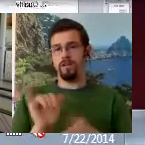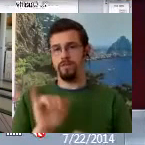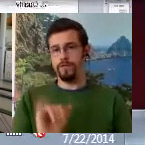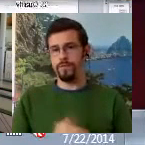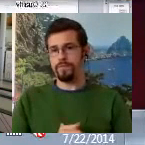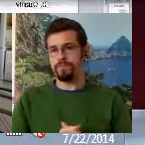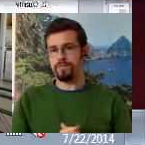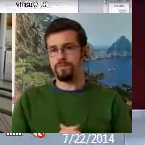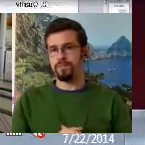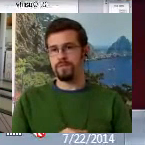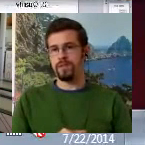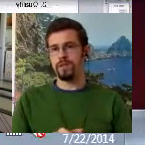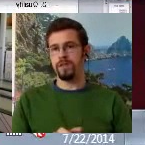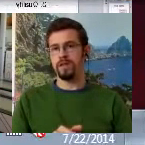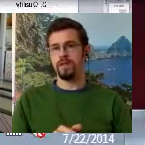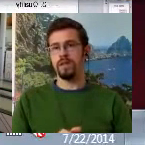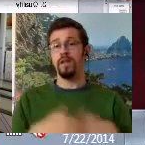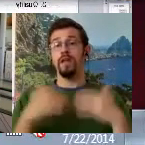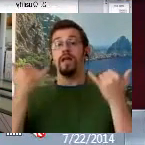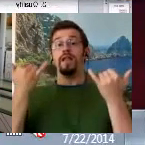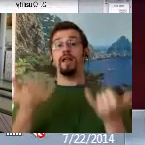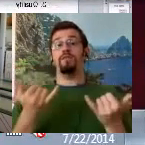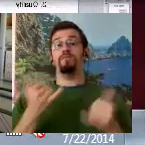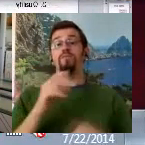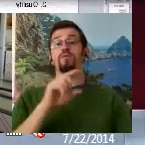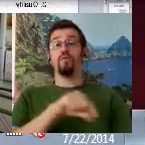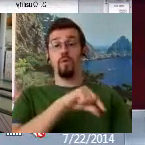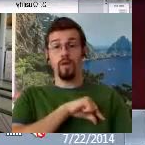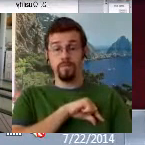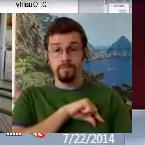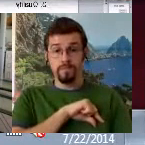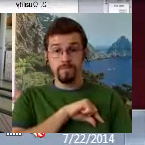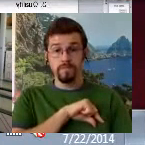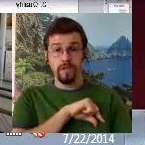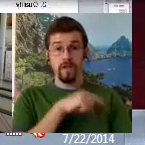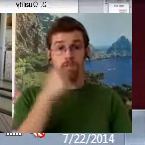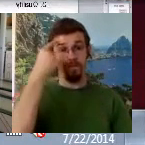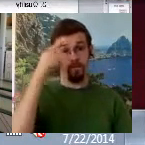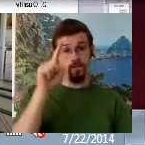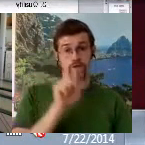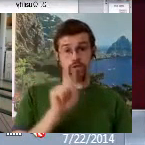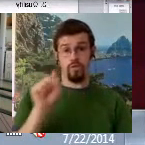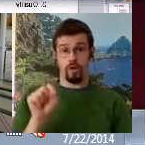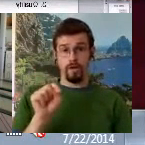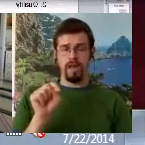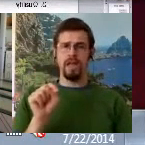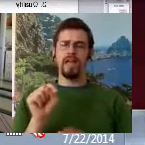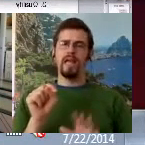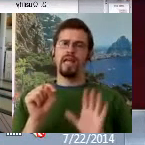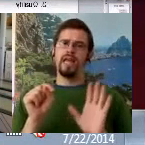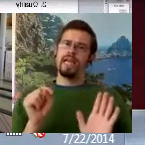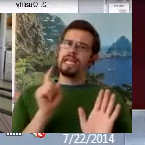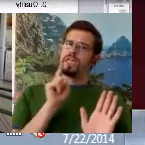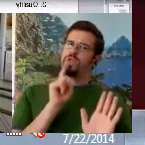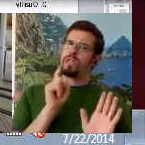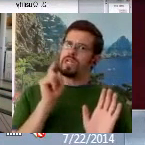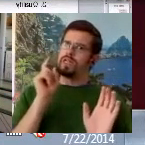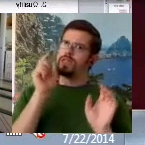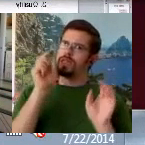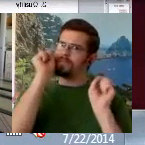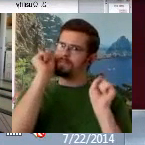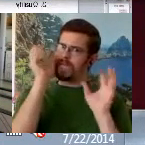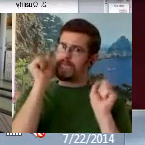All right, now for the quality of the TrueType font. It's amazing. He put the entire